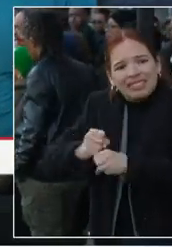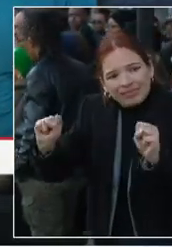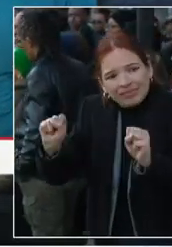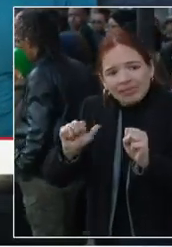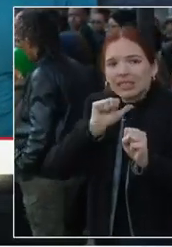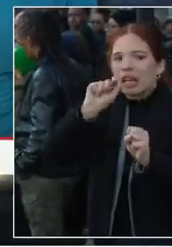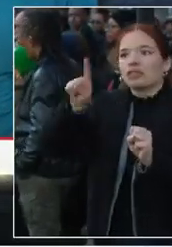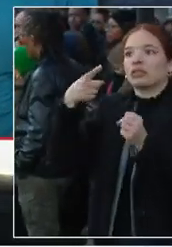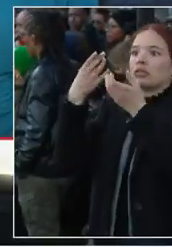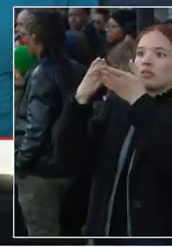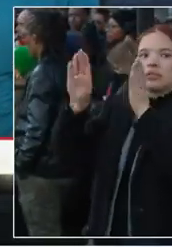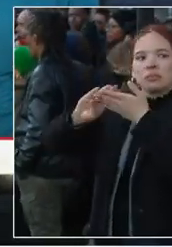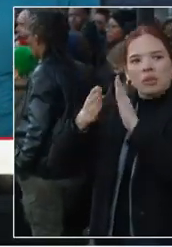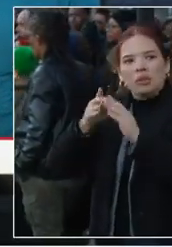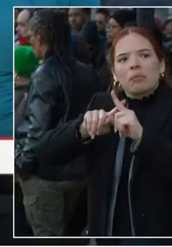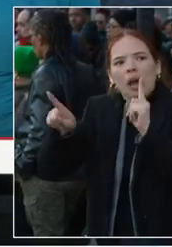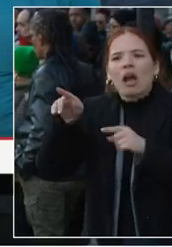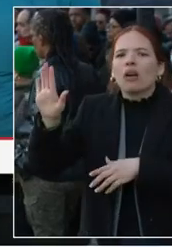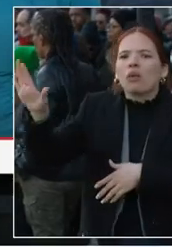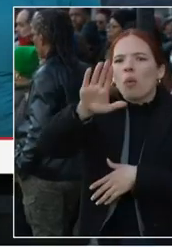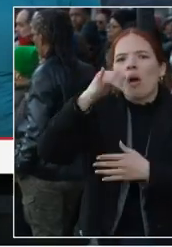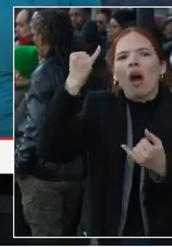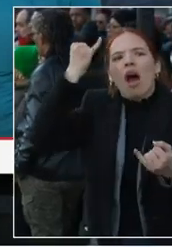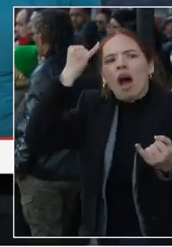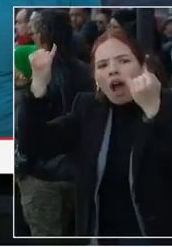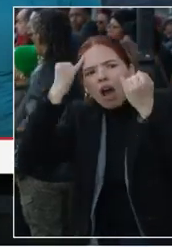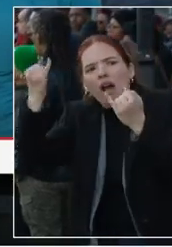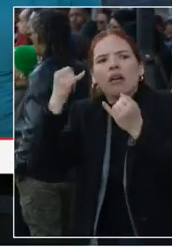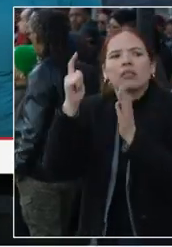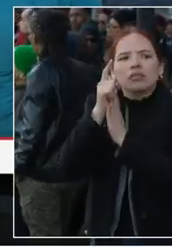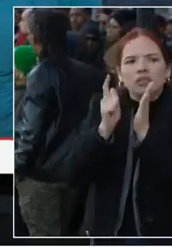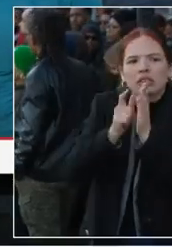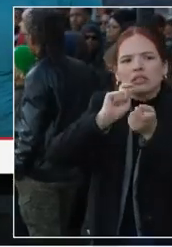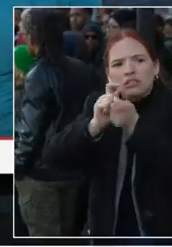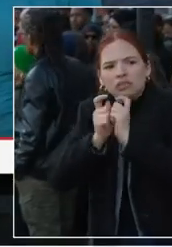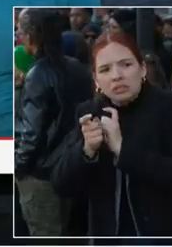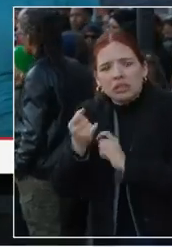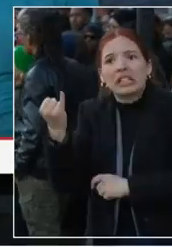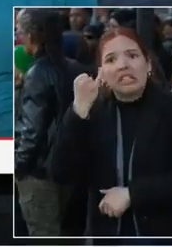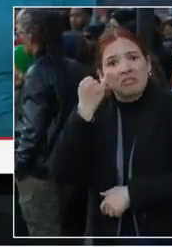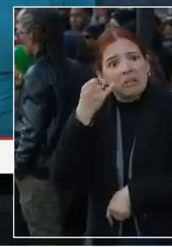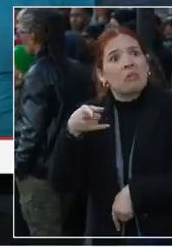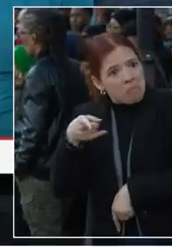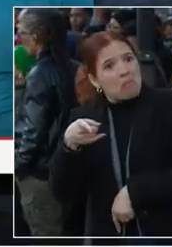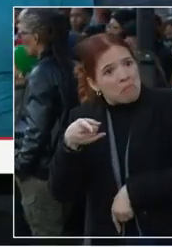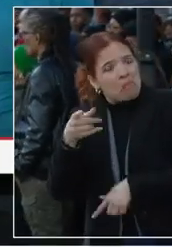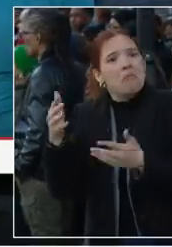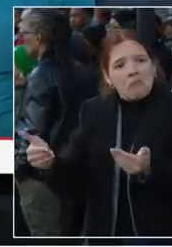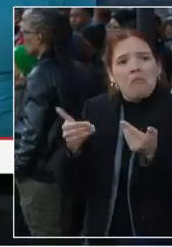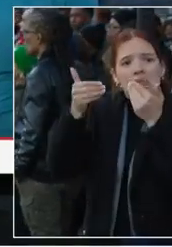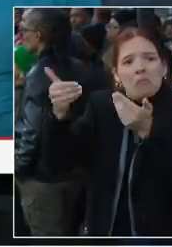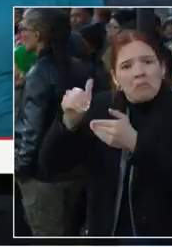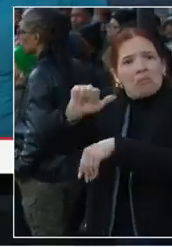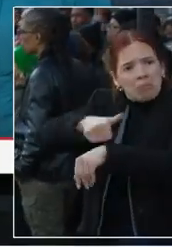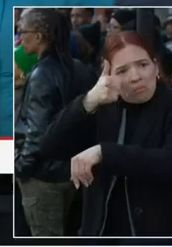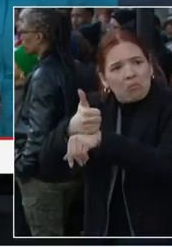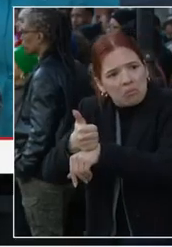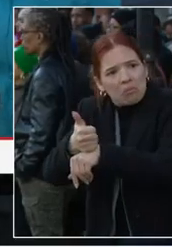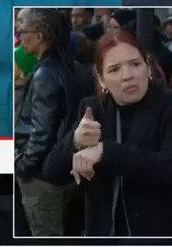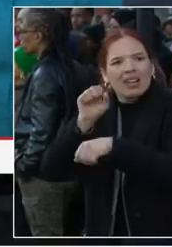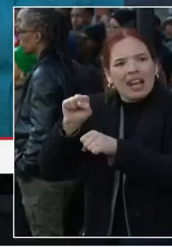that requires a change to the law? And if it makes sense to put it together in one package, then we'll advance it that